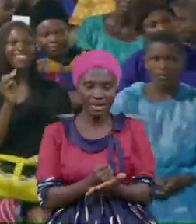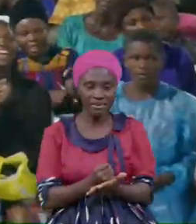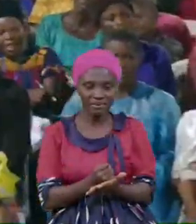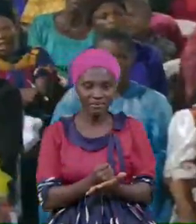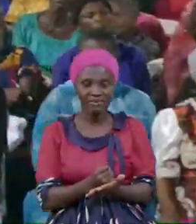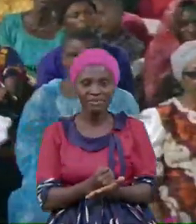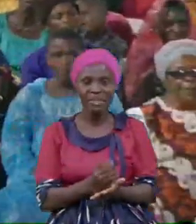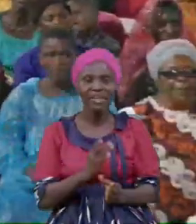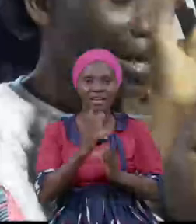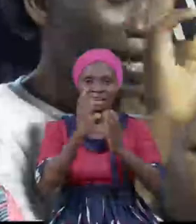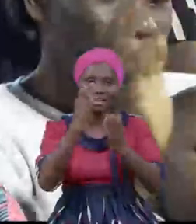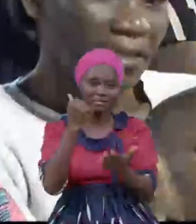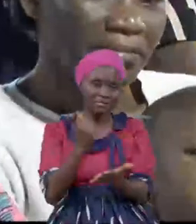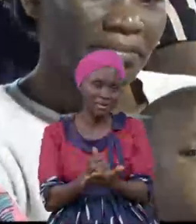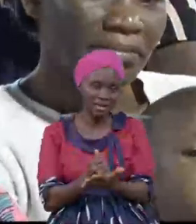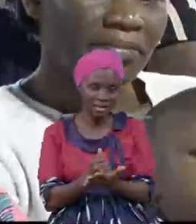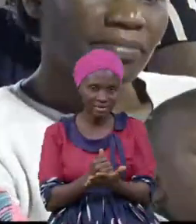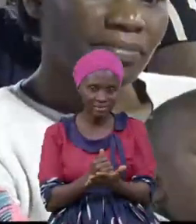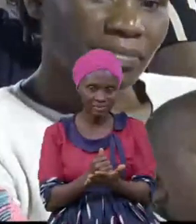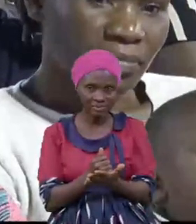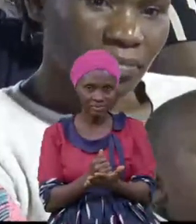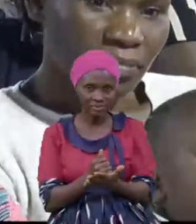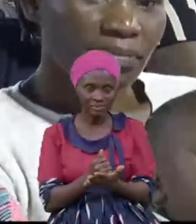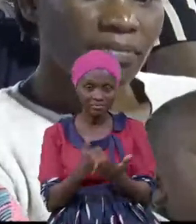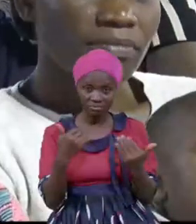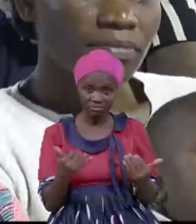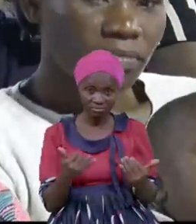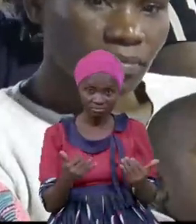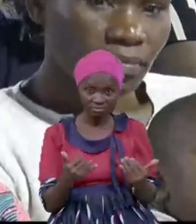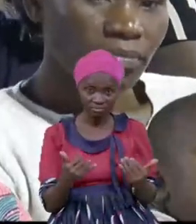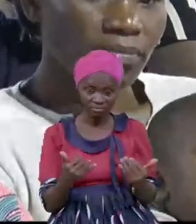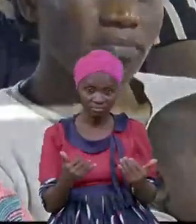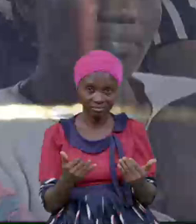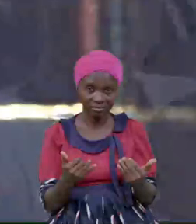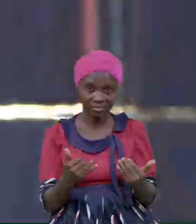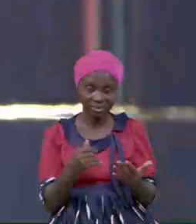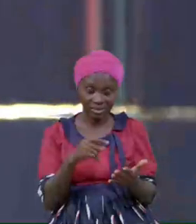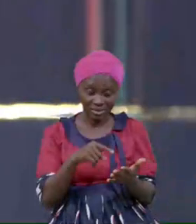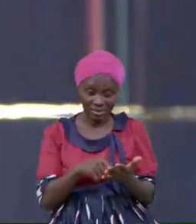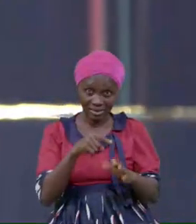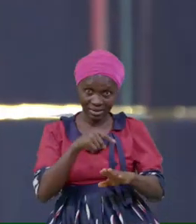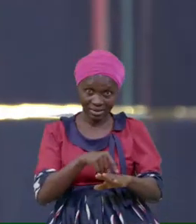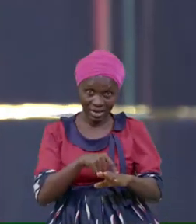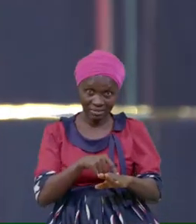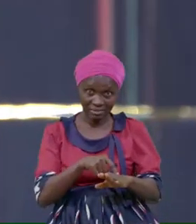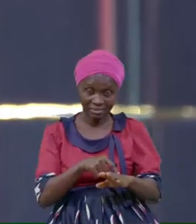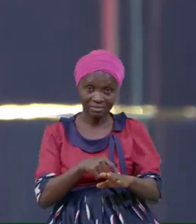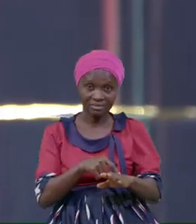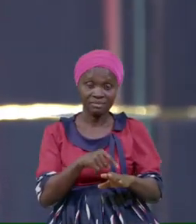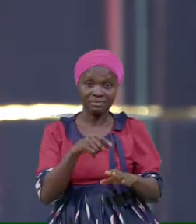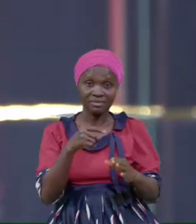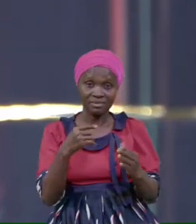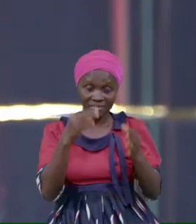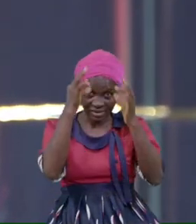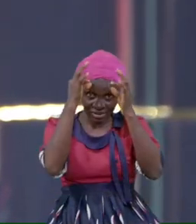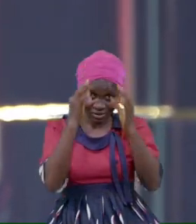Amen. This now is the moment of decision. Have you